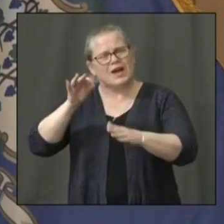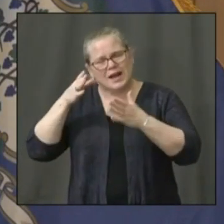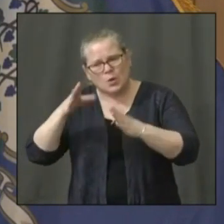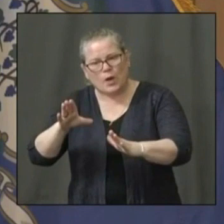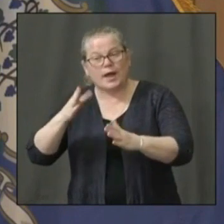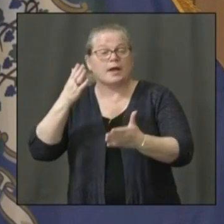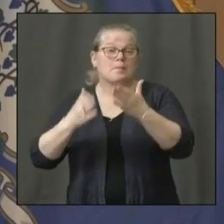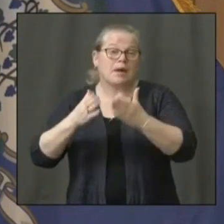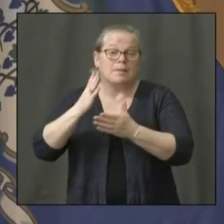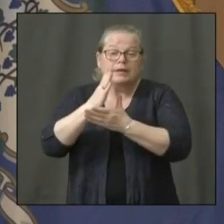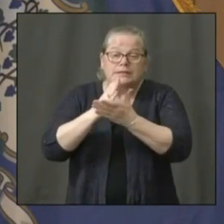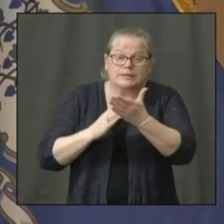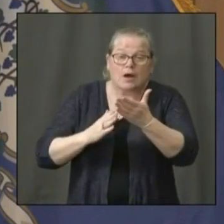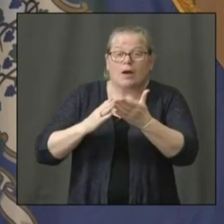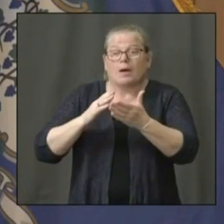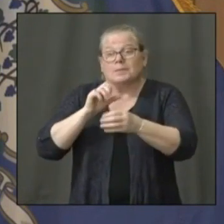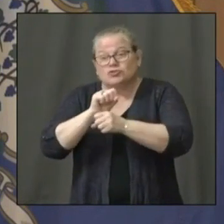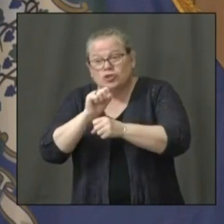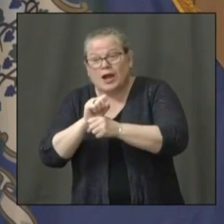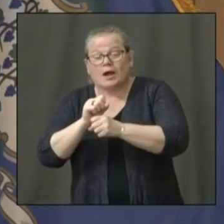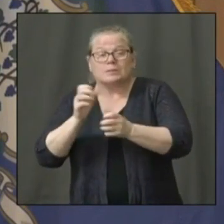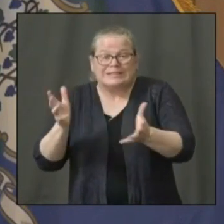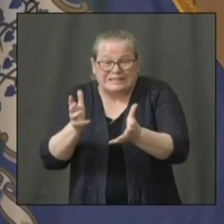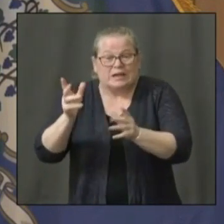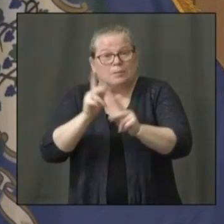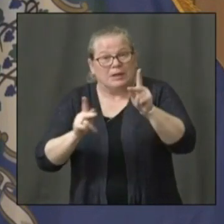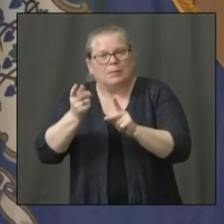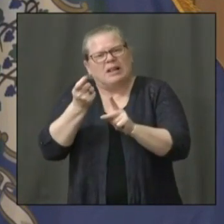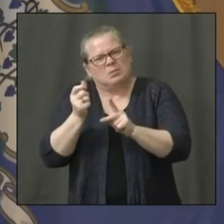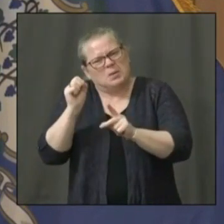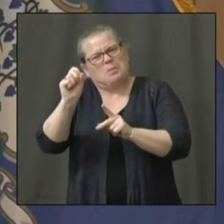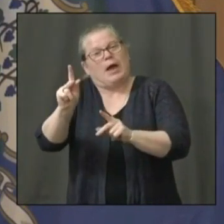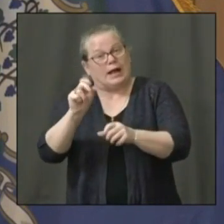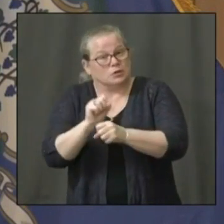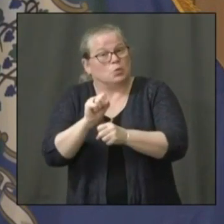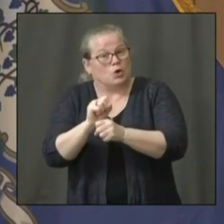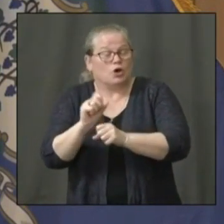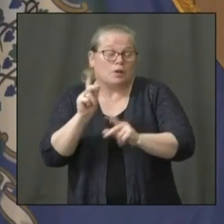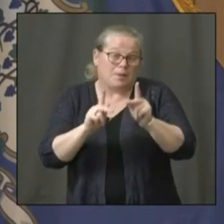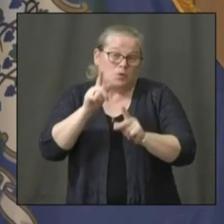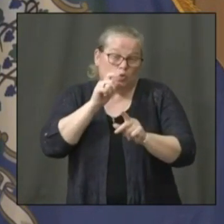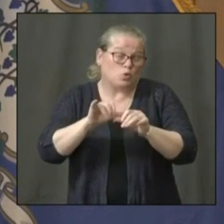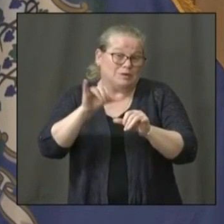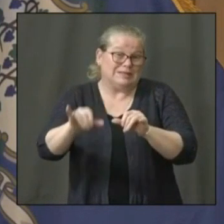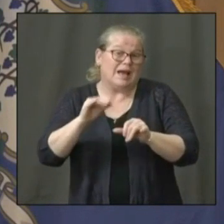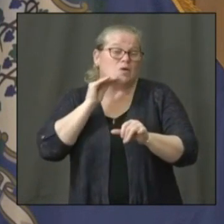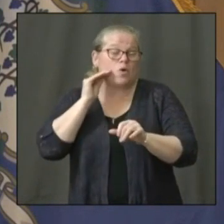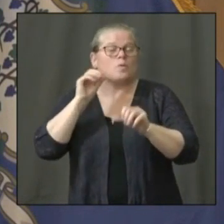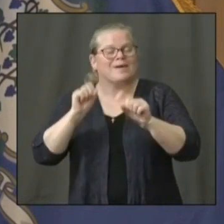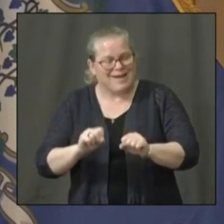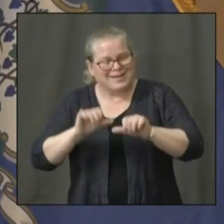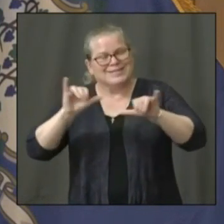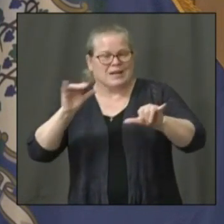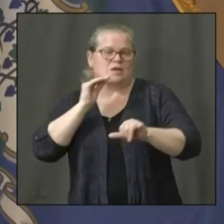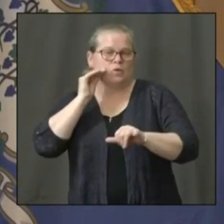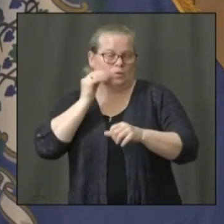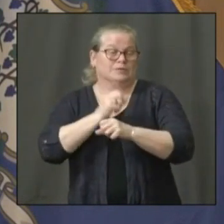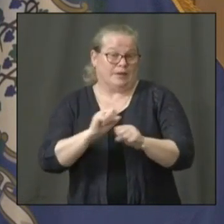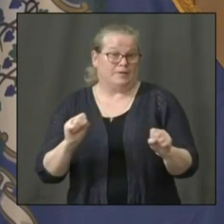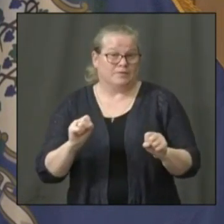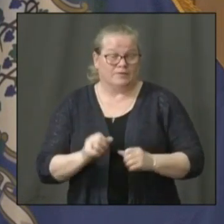wage jobs out of this to get people a little bit back to work and make sure people who are at home can stay at home and stay at home